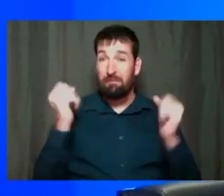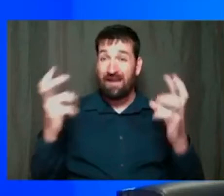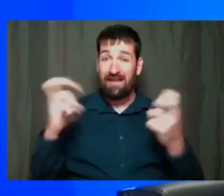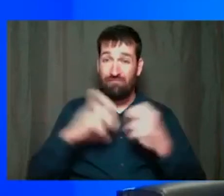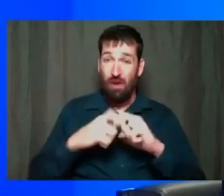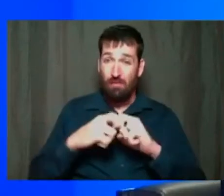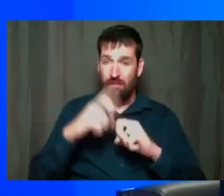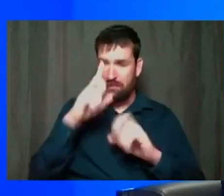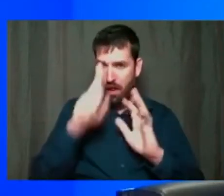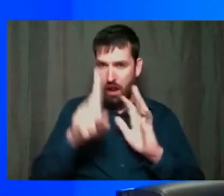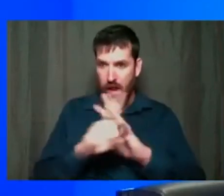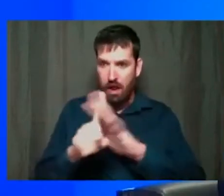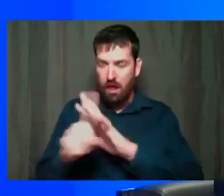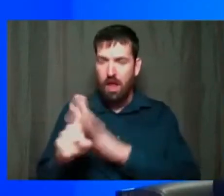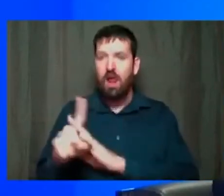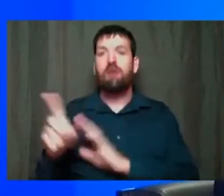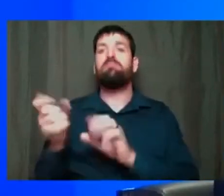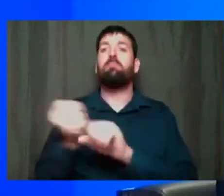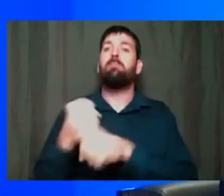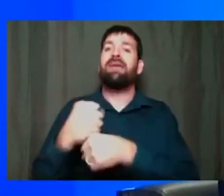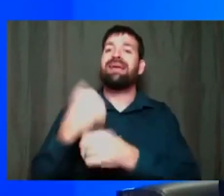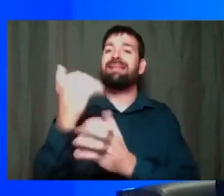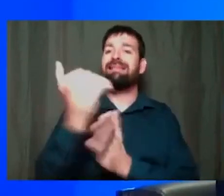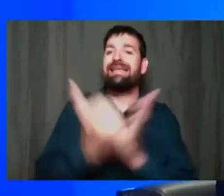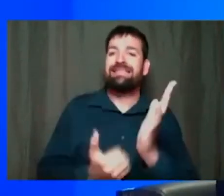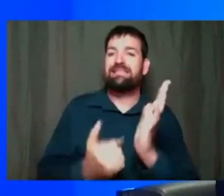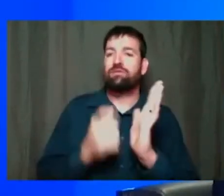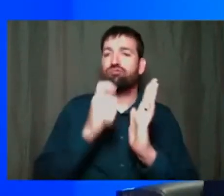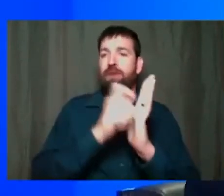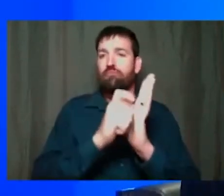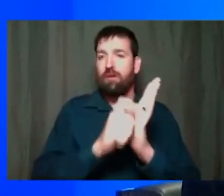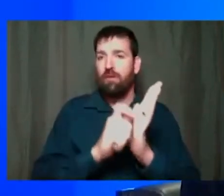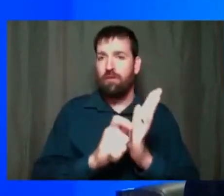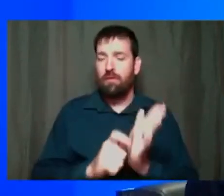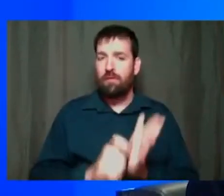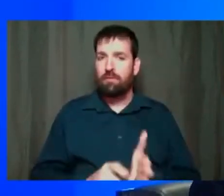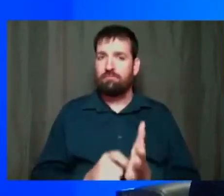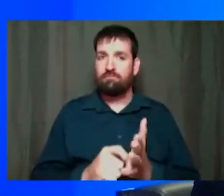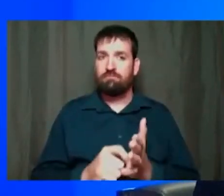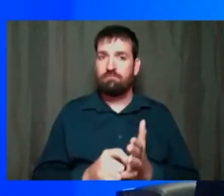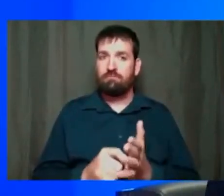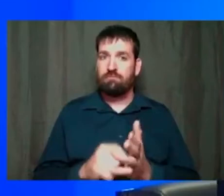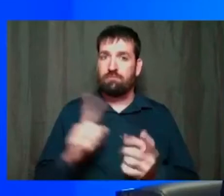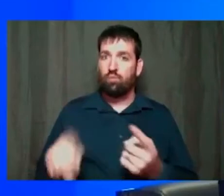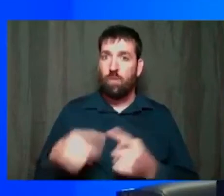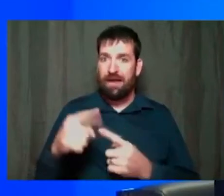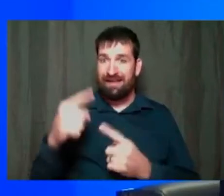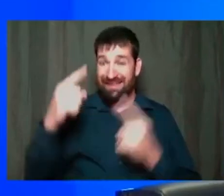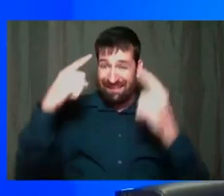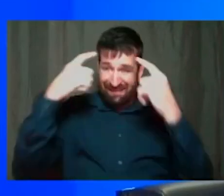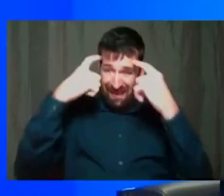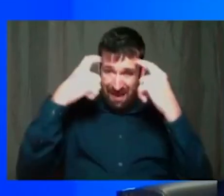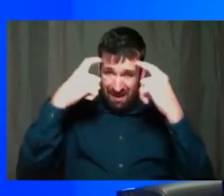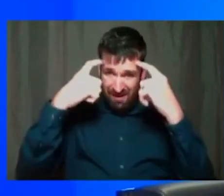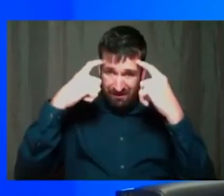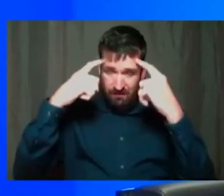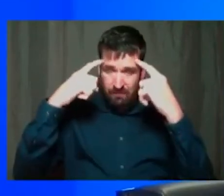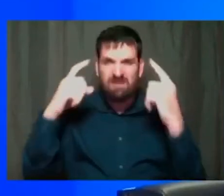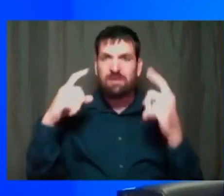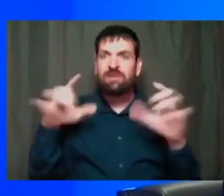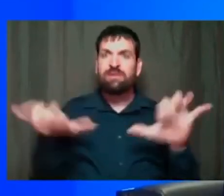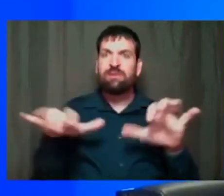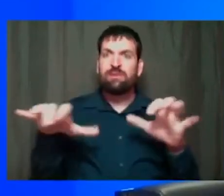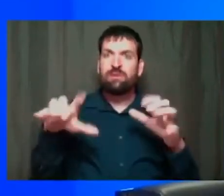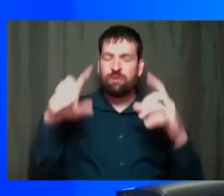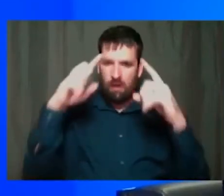patients to make a list. Just write them down so you can actually see them, because when we leave them in our head, they kind of do this like revolving line where